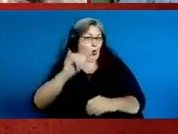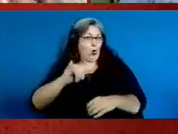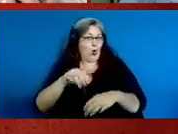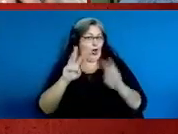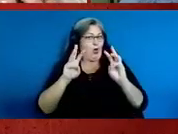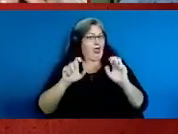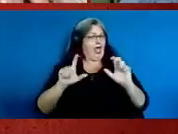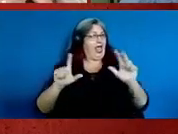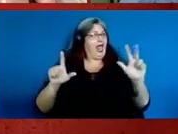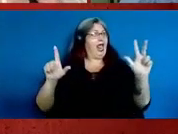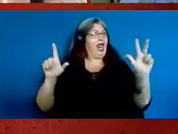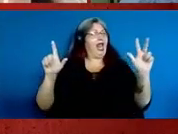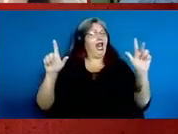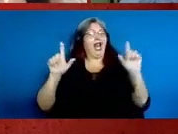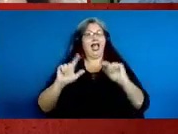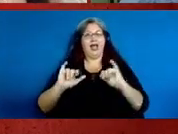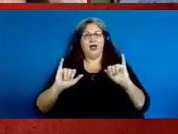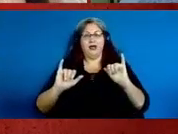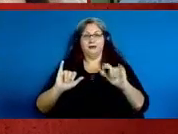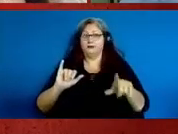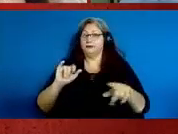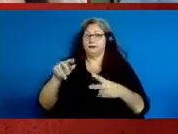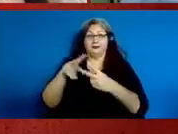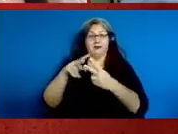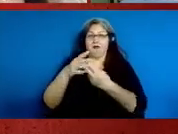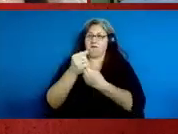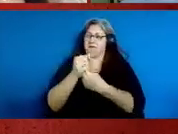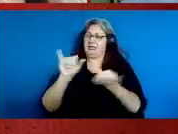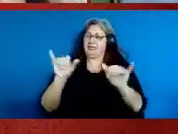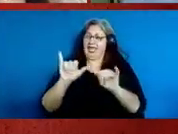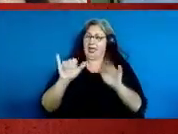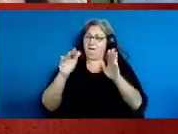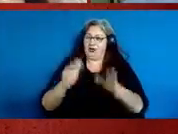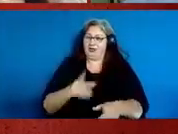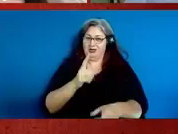Wow. Two, like they're one and the same, right?